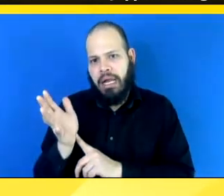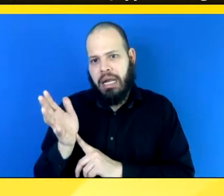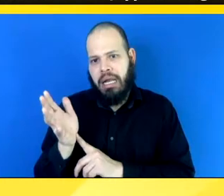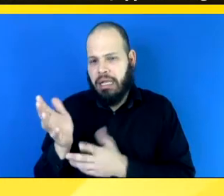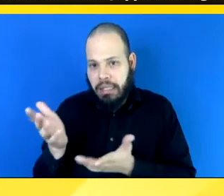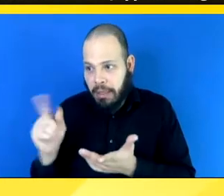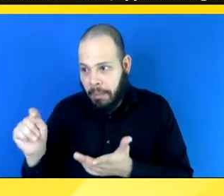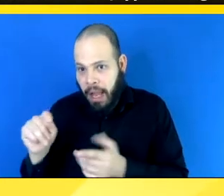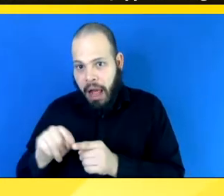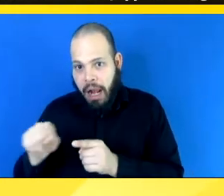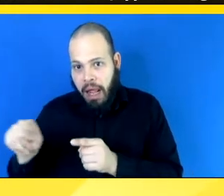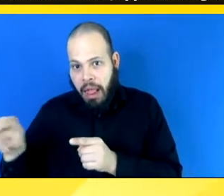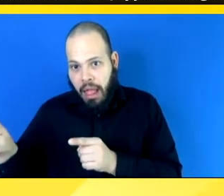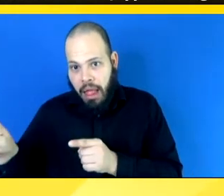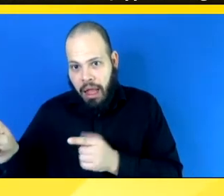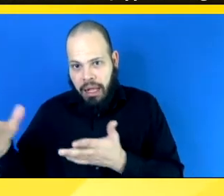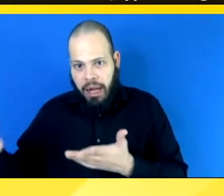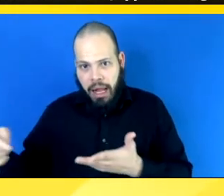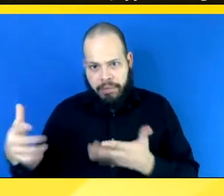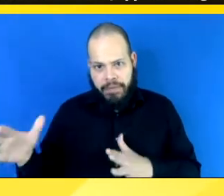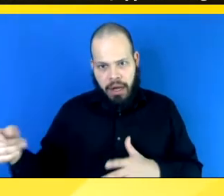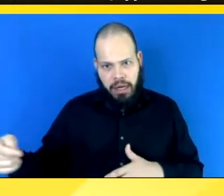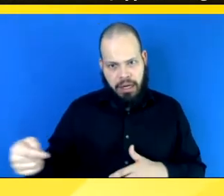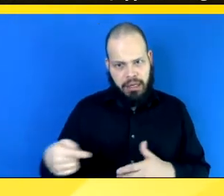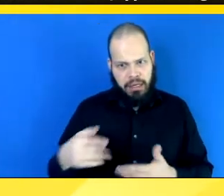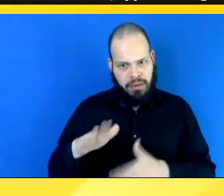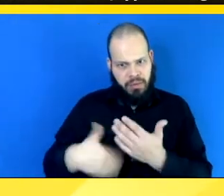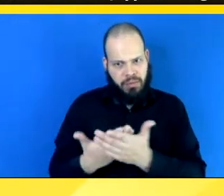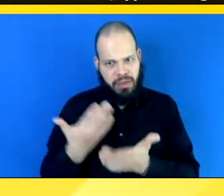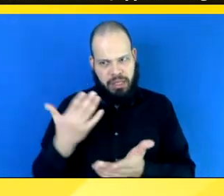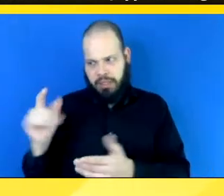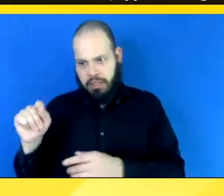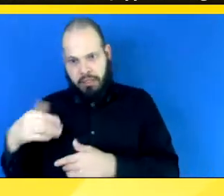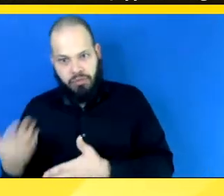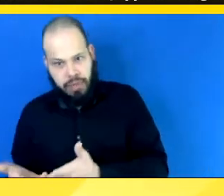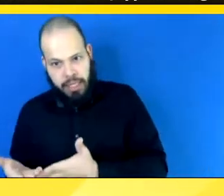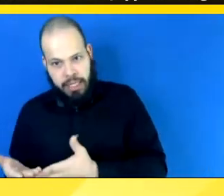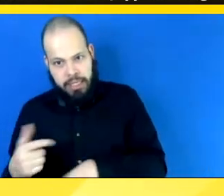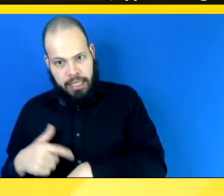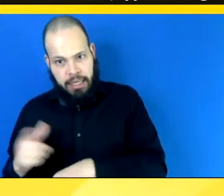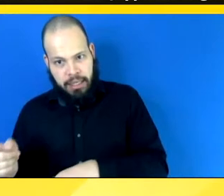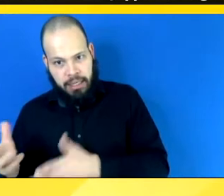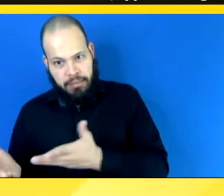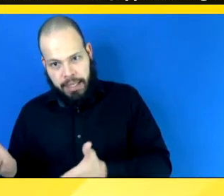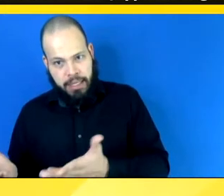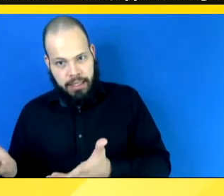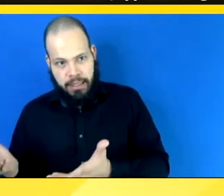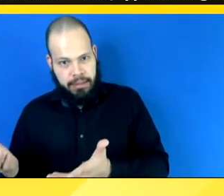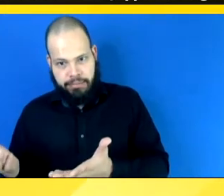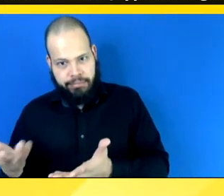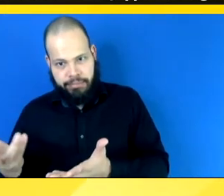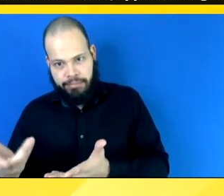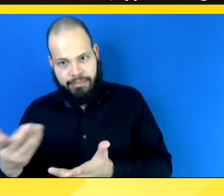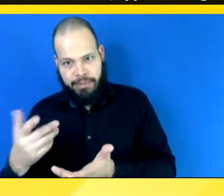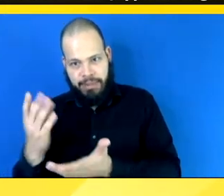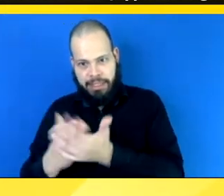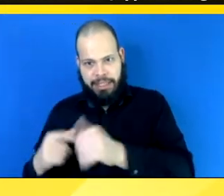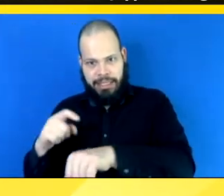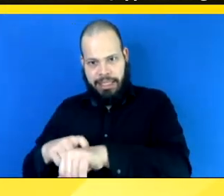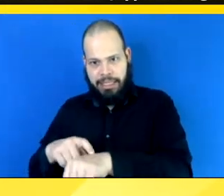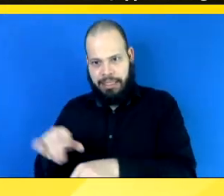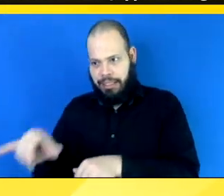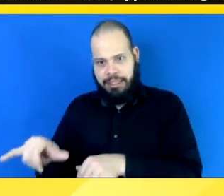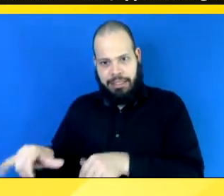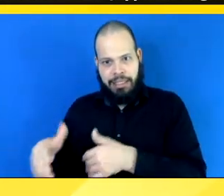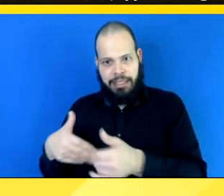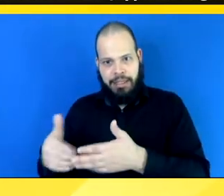mean I'm just going to use it, and it may take me longer. If I stay gone 15 minutes in the